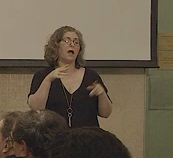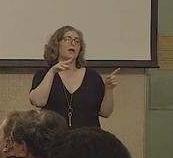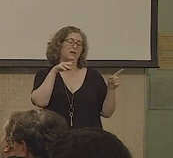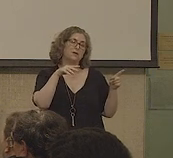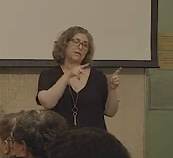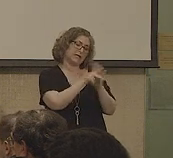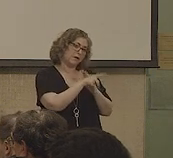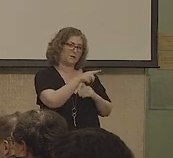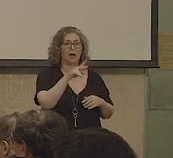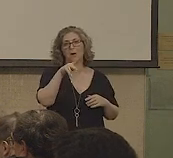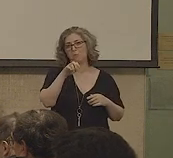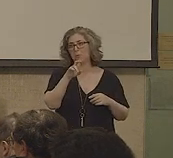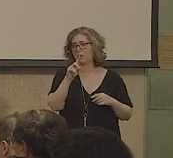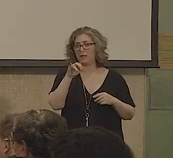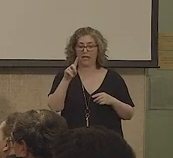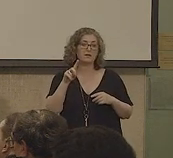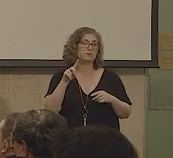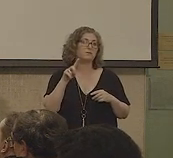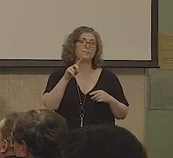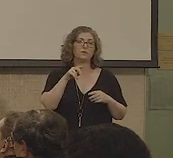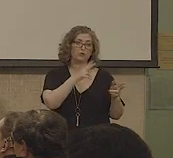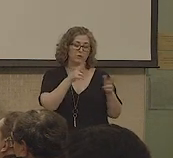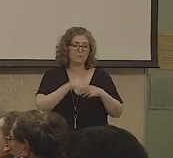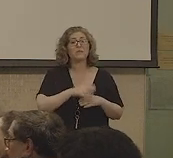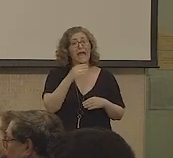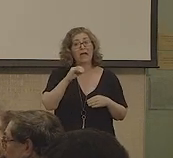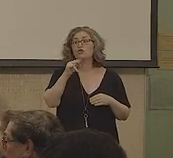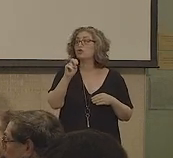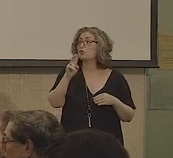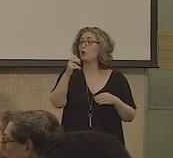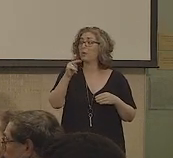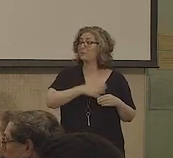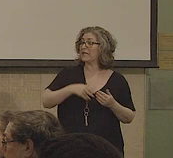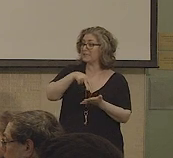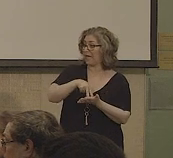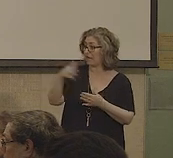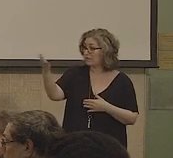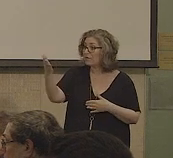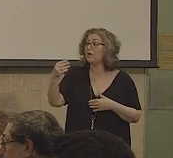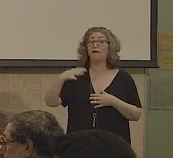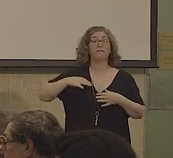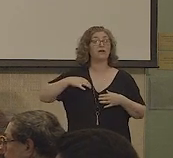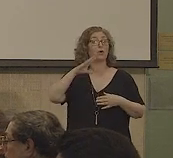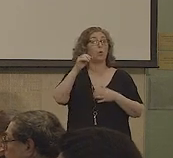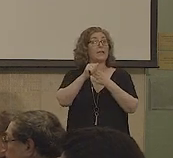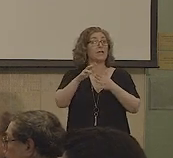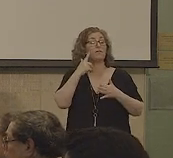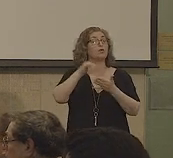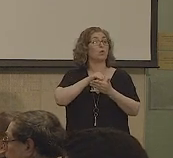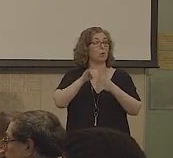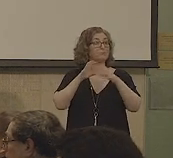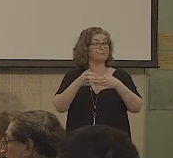Douglas High School. Also here tonight, June Rubin, and I wish you would stand up, volunteer co-leader of the New